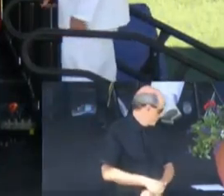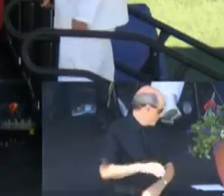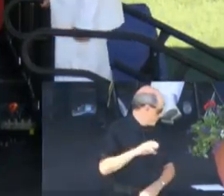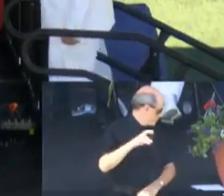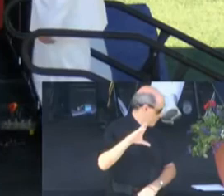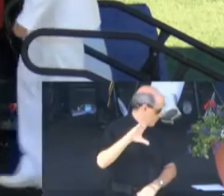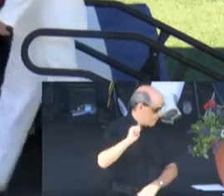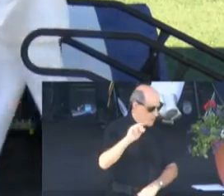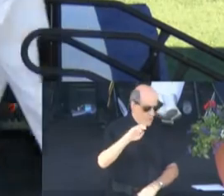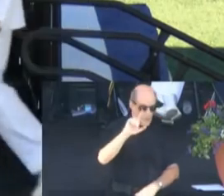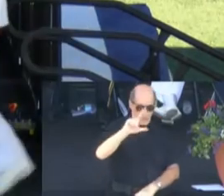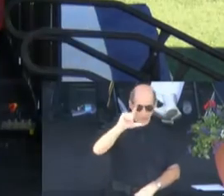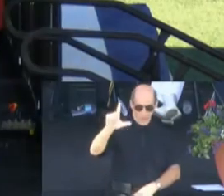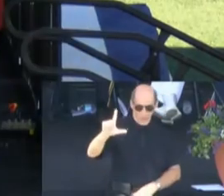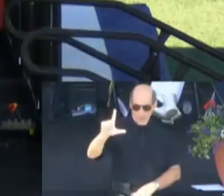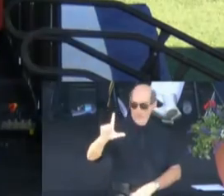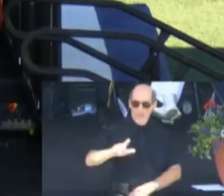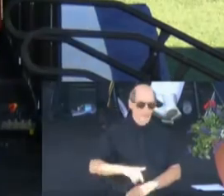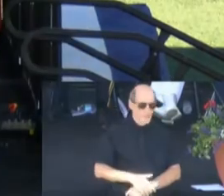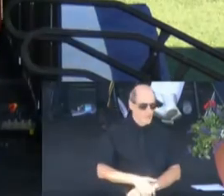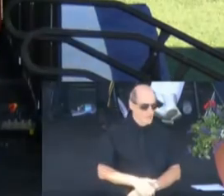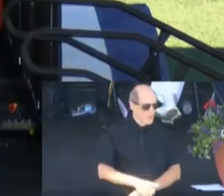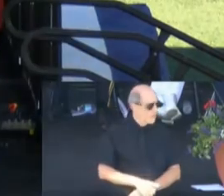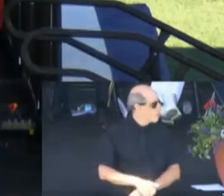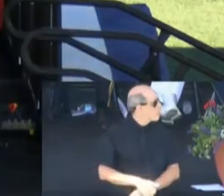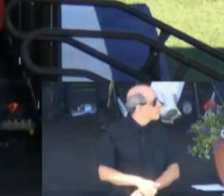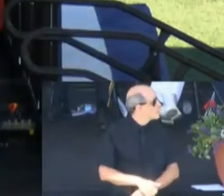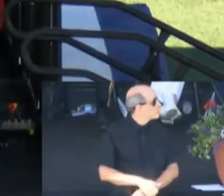Carl Dunback Johnson.